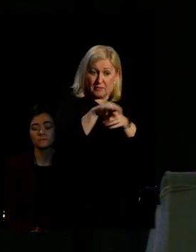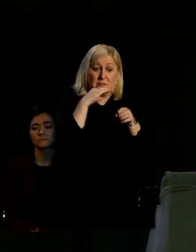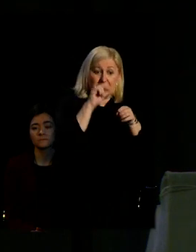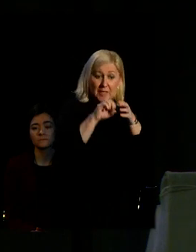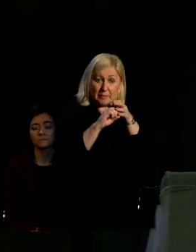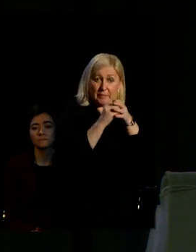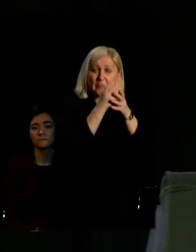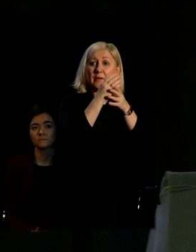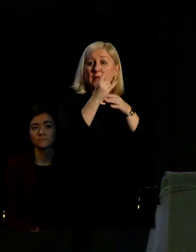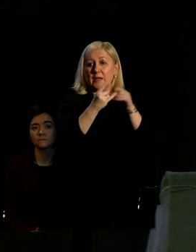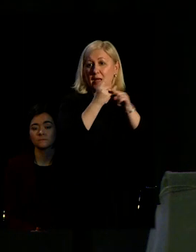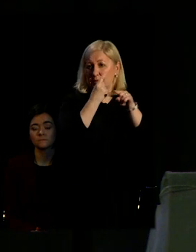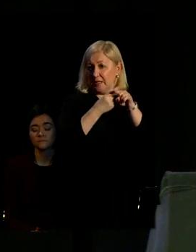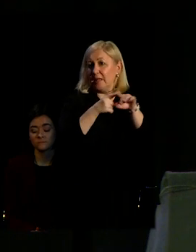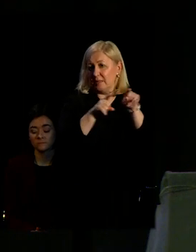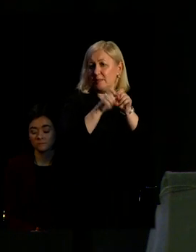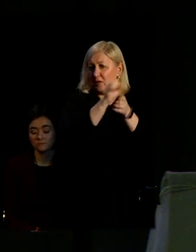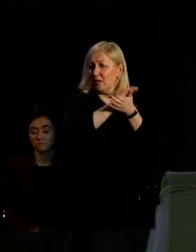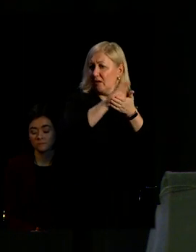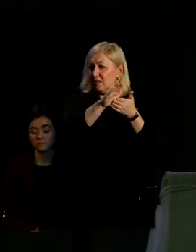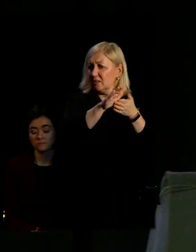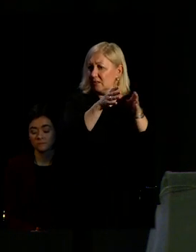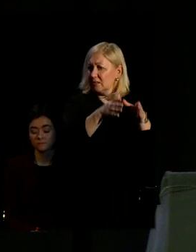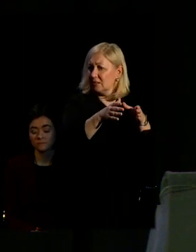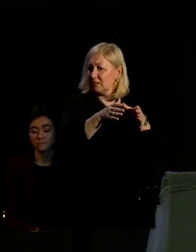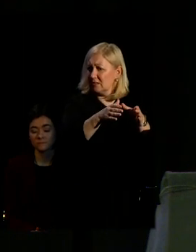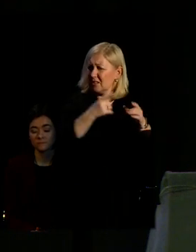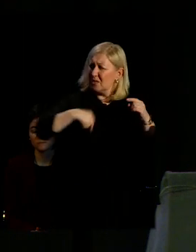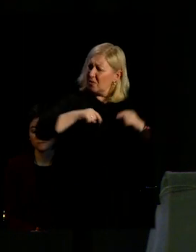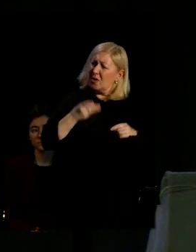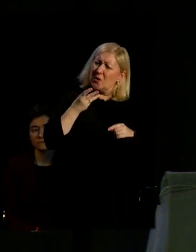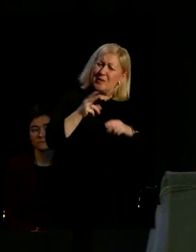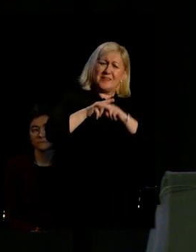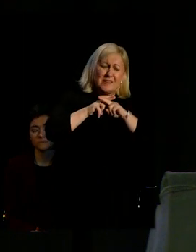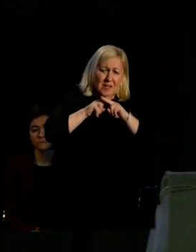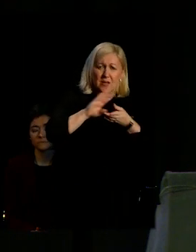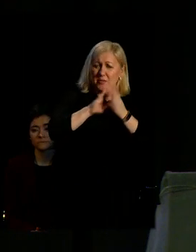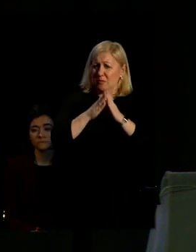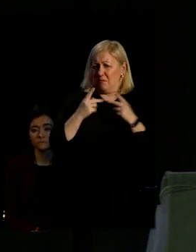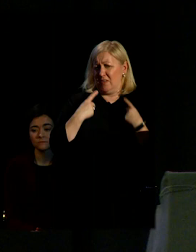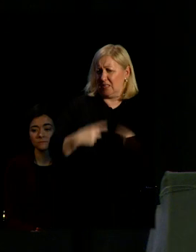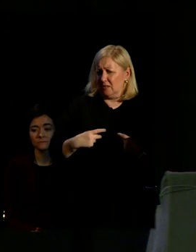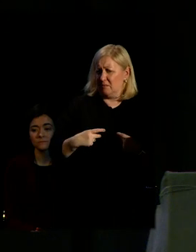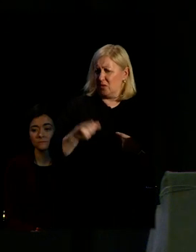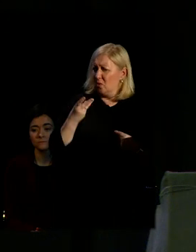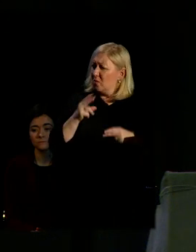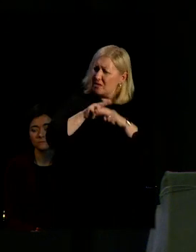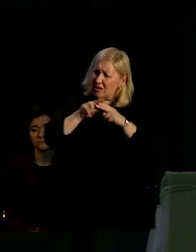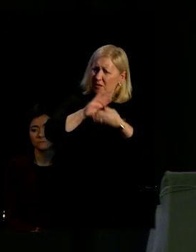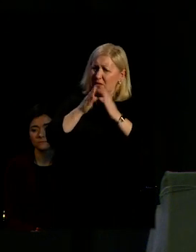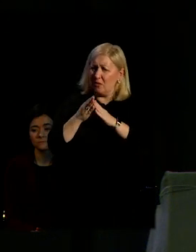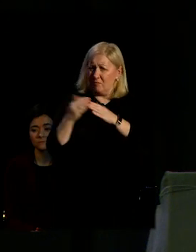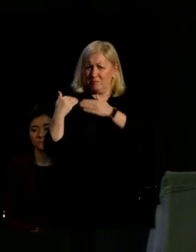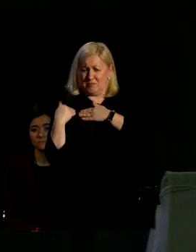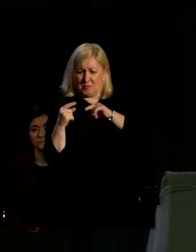We will not be victims. We will not be perpetrators. And very